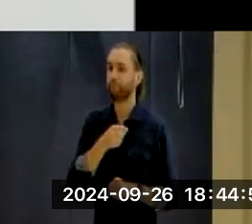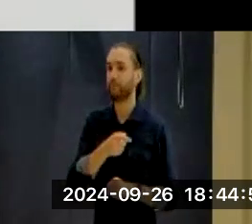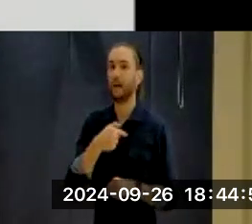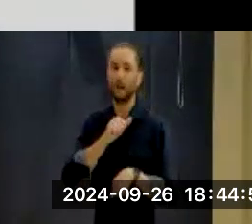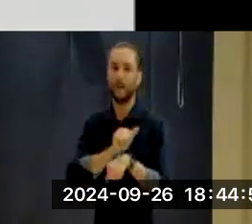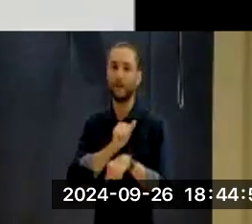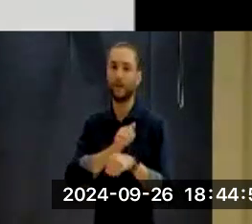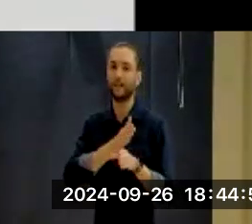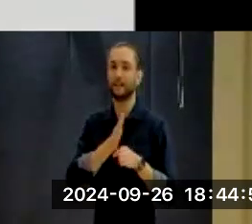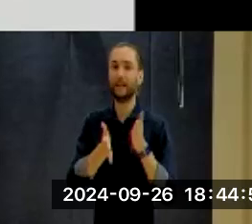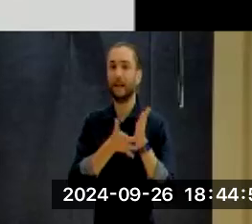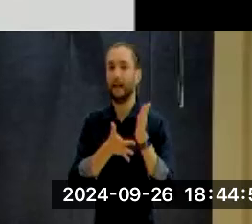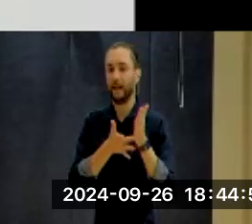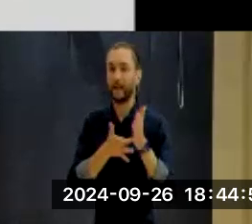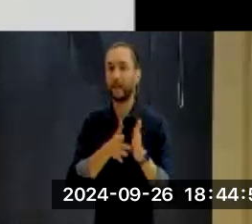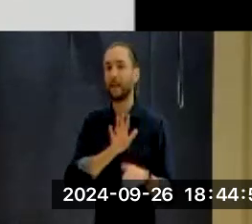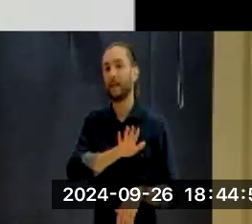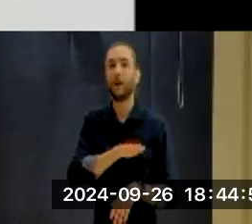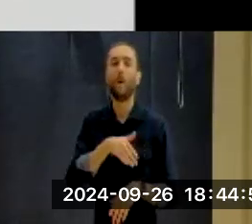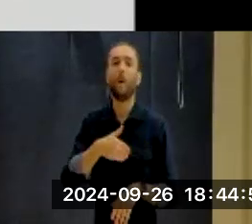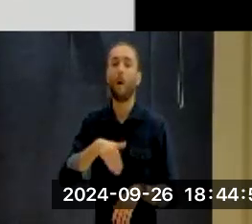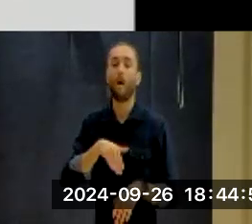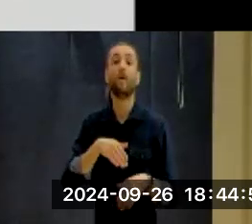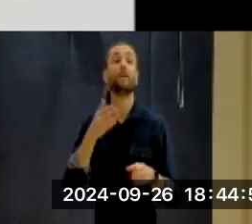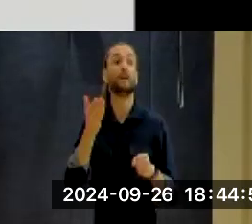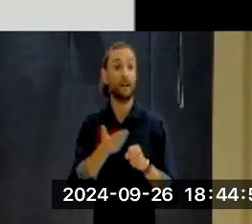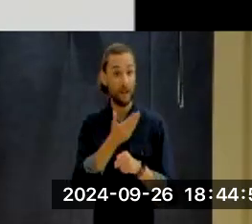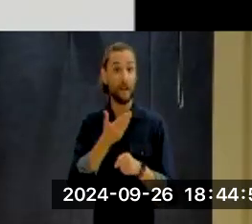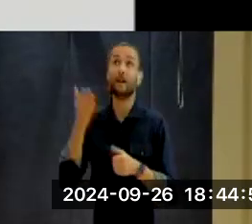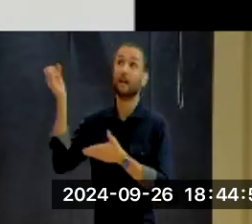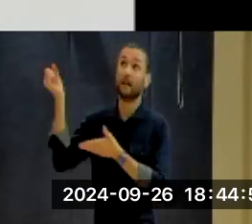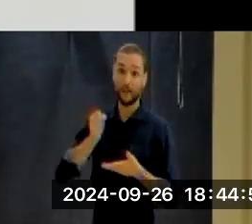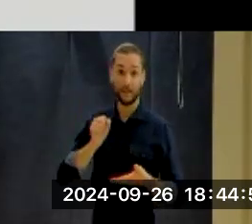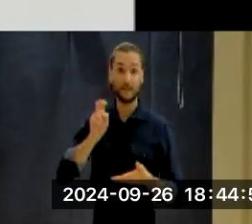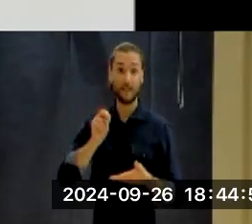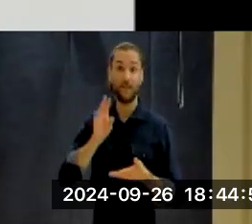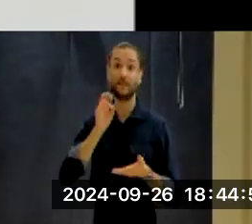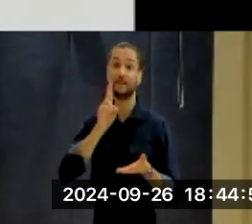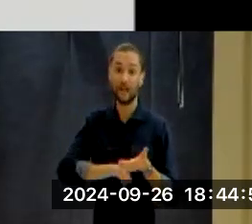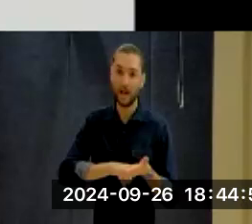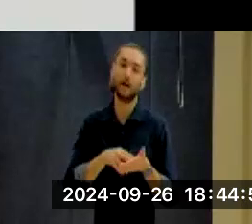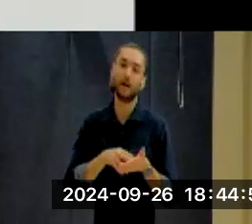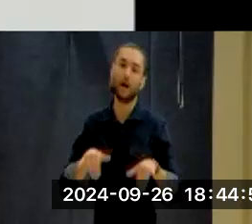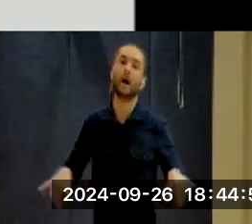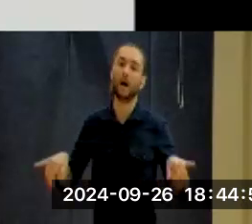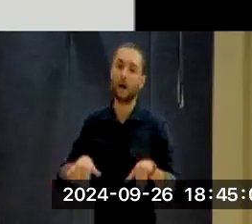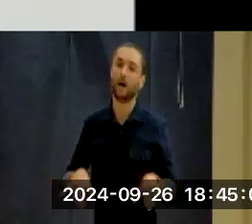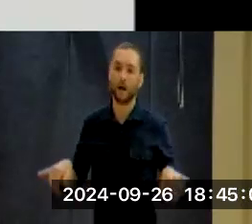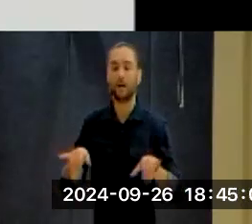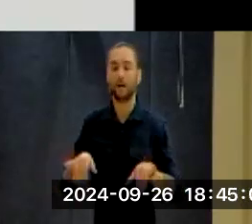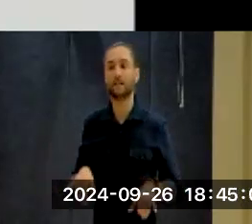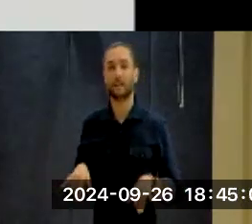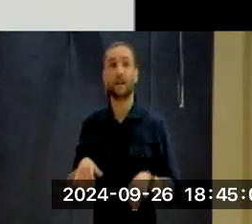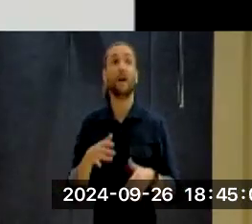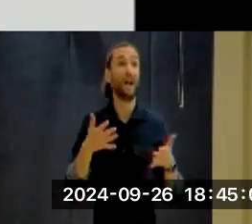tech industry, and like it's a big thing to sign severances once you get laid off. So it's really hard to speak out like you